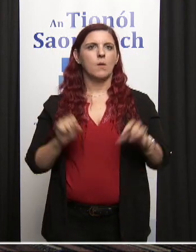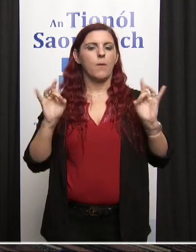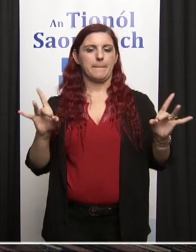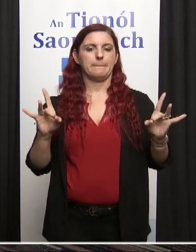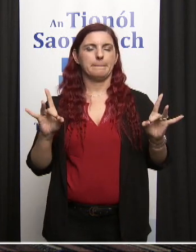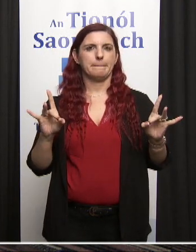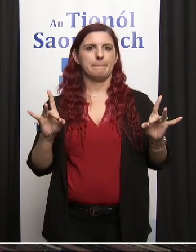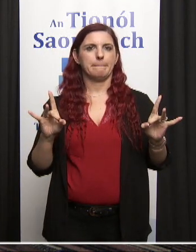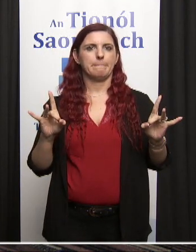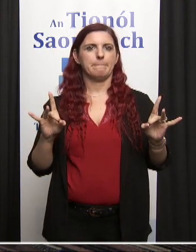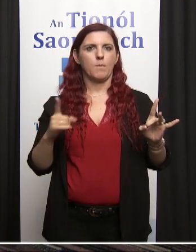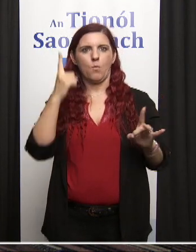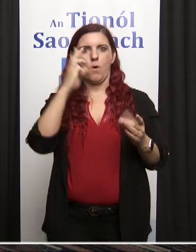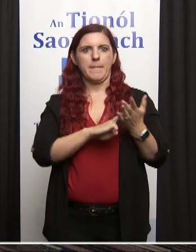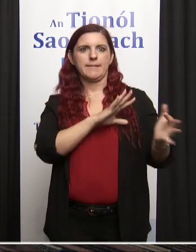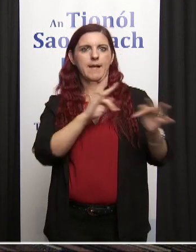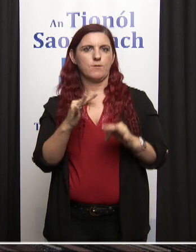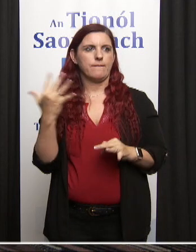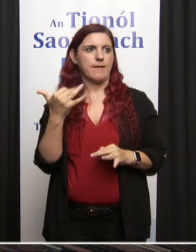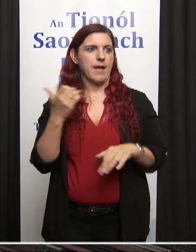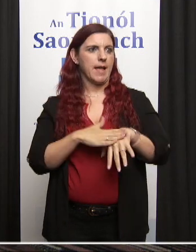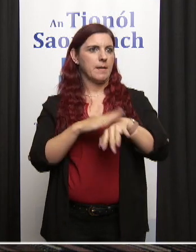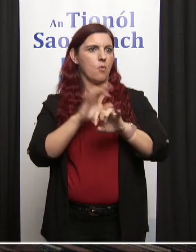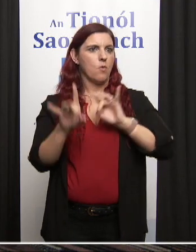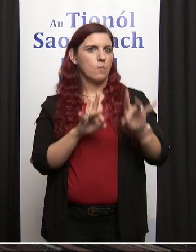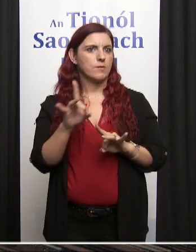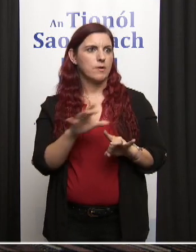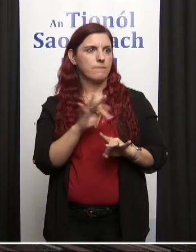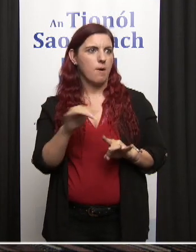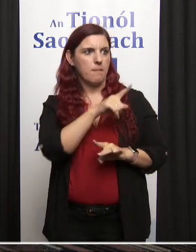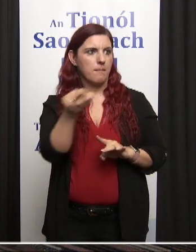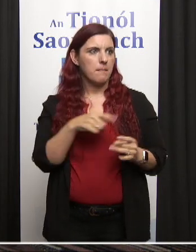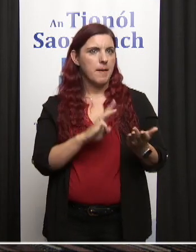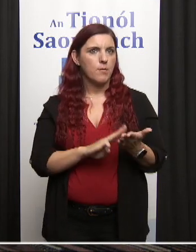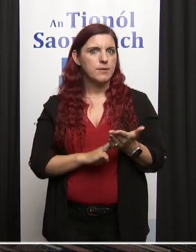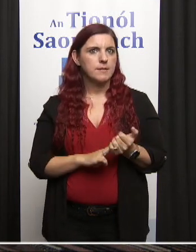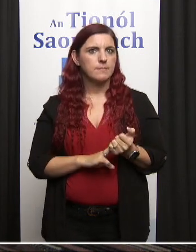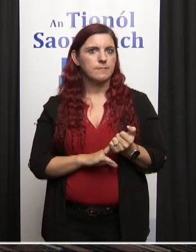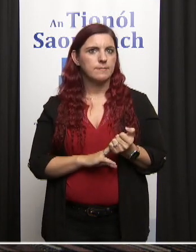Okay, 1 minute past 5. Any further questions from the Assembly members?